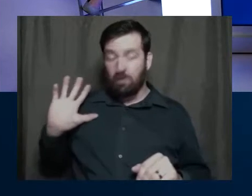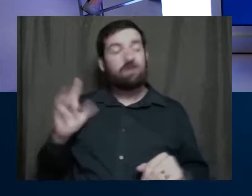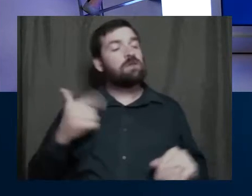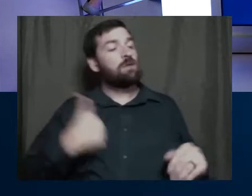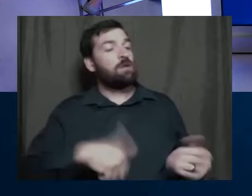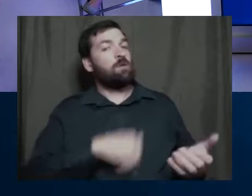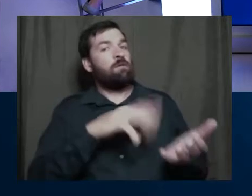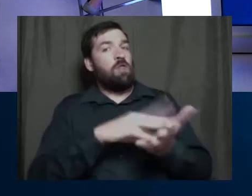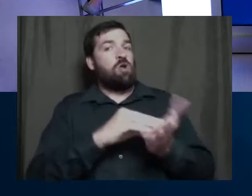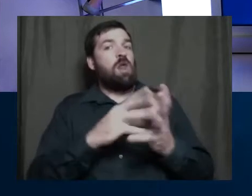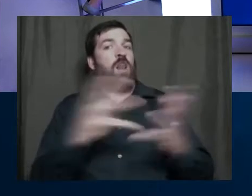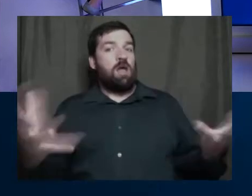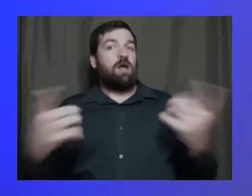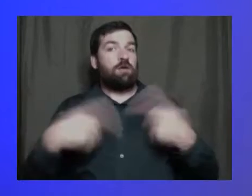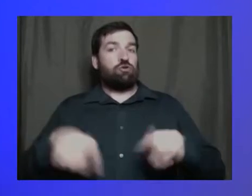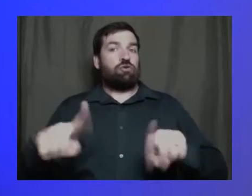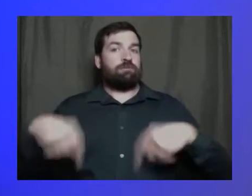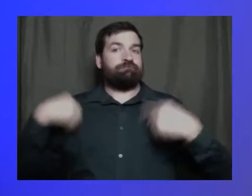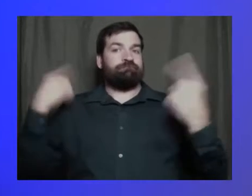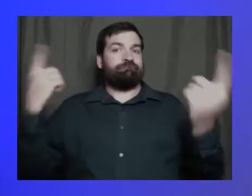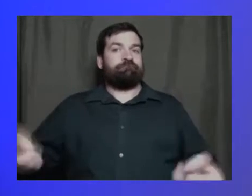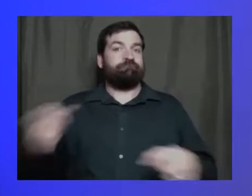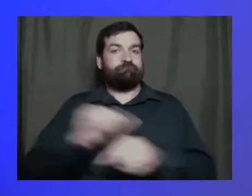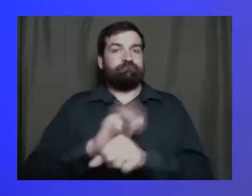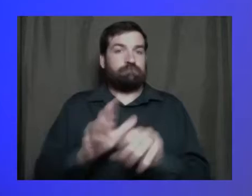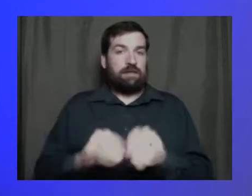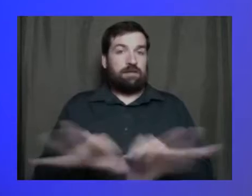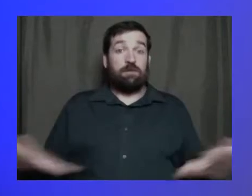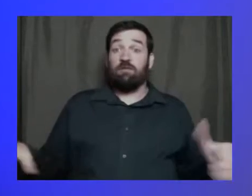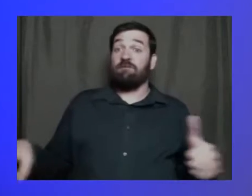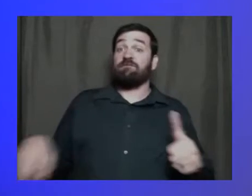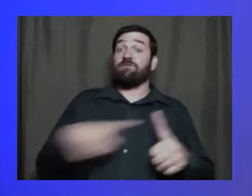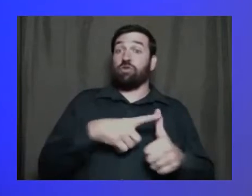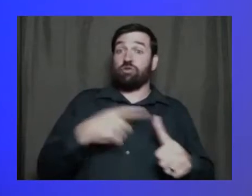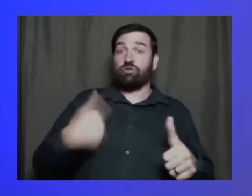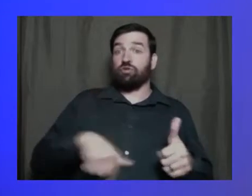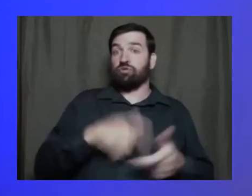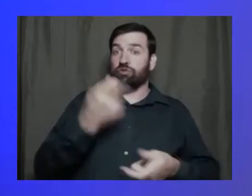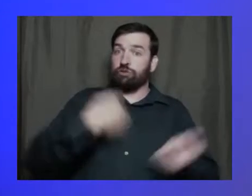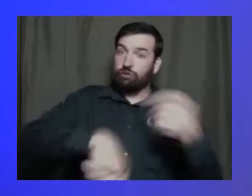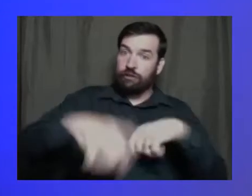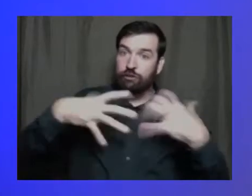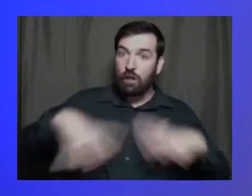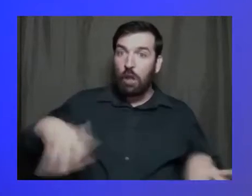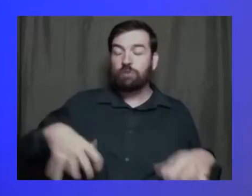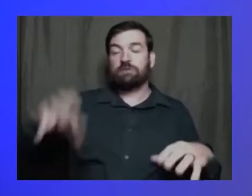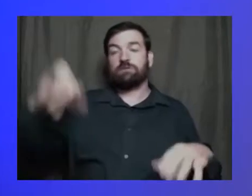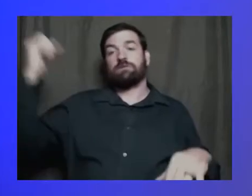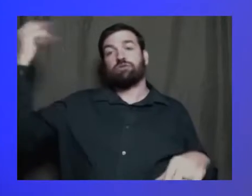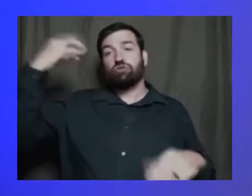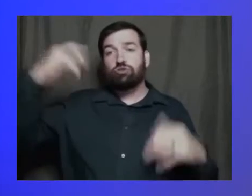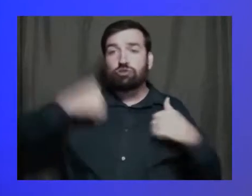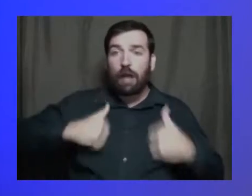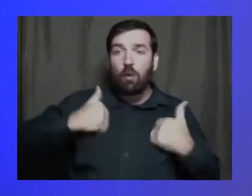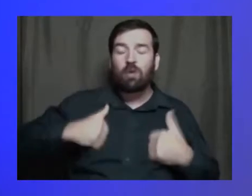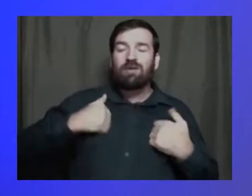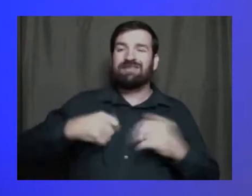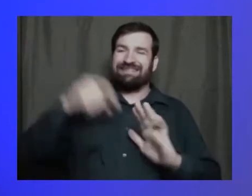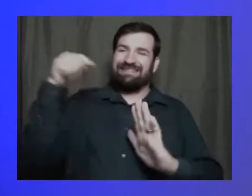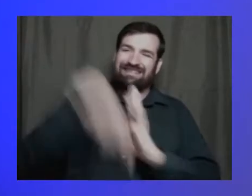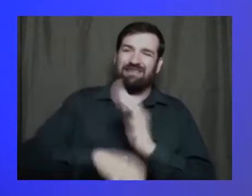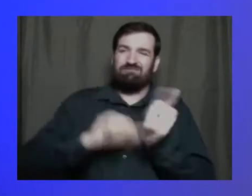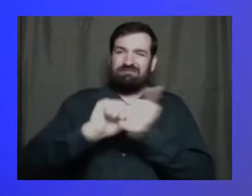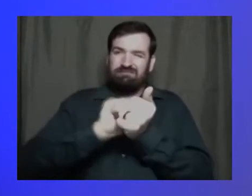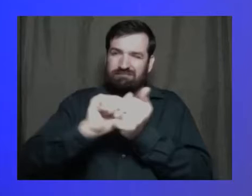this pandemic, and early on we were changing clothes, showering, focusing on deep cleaning, particularly at